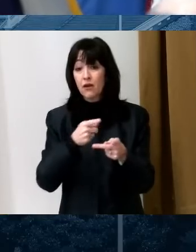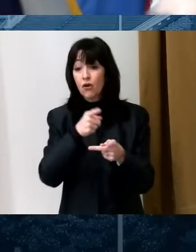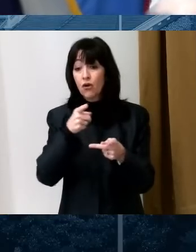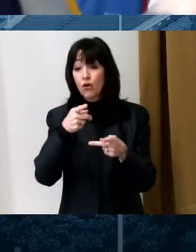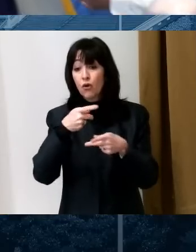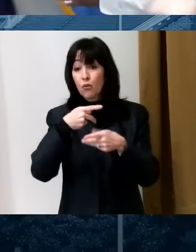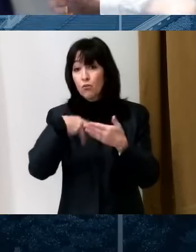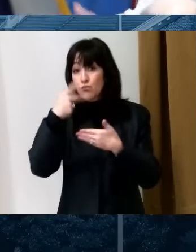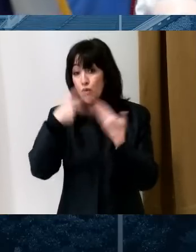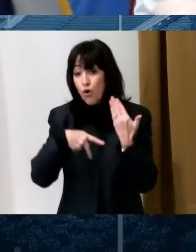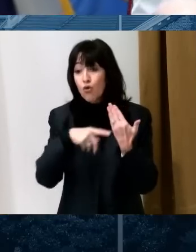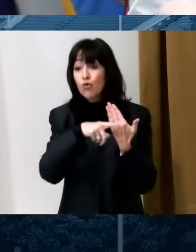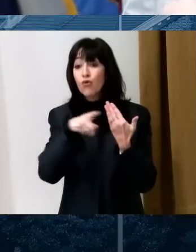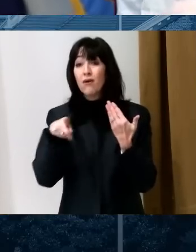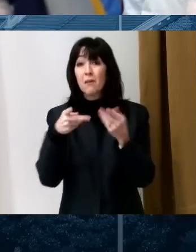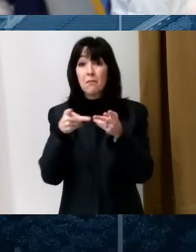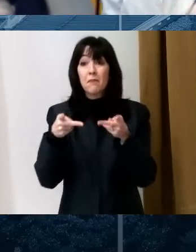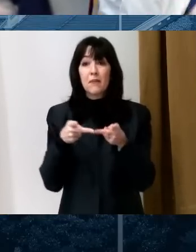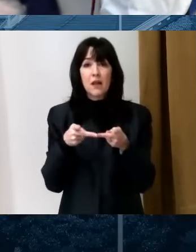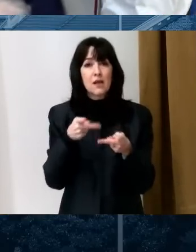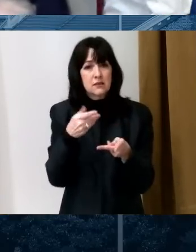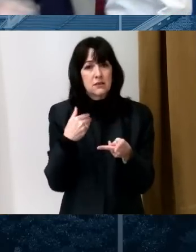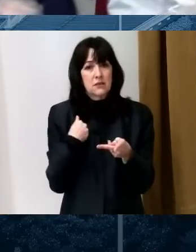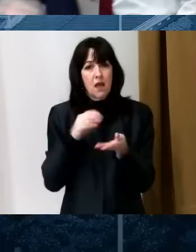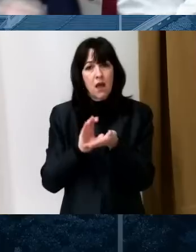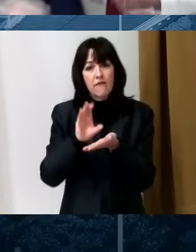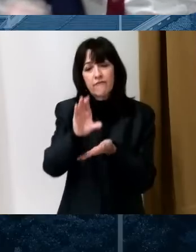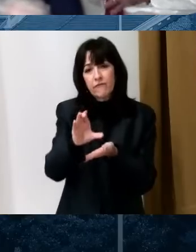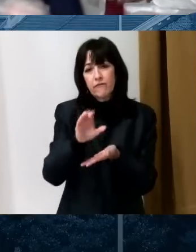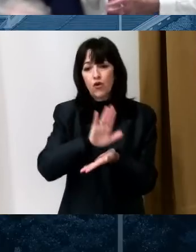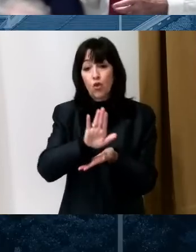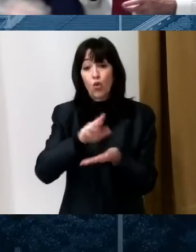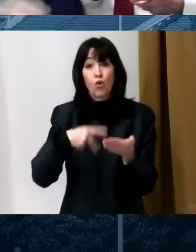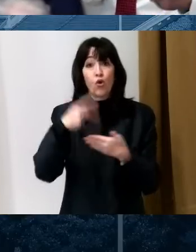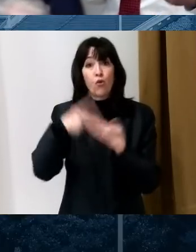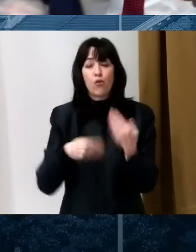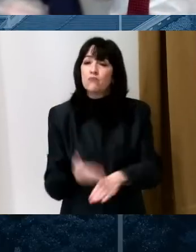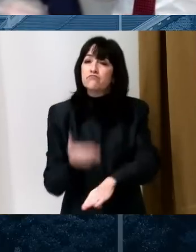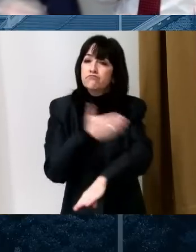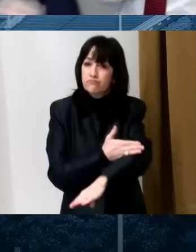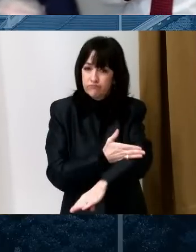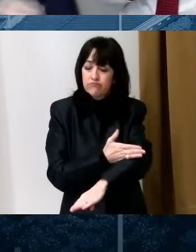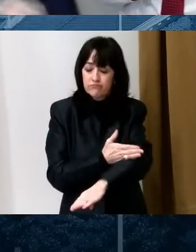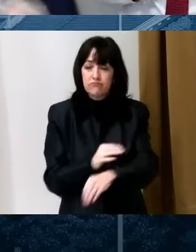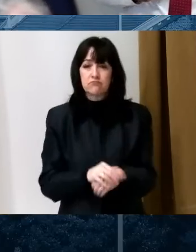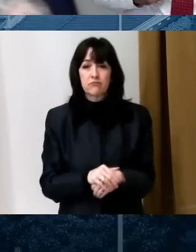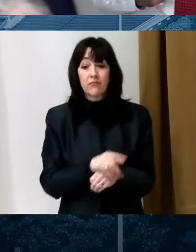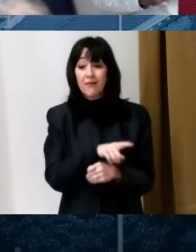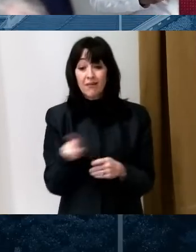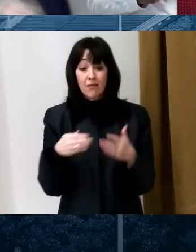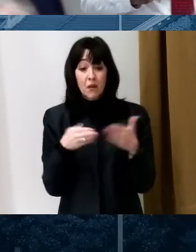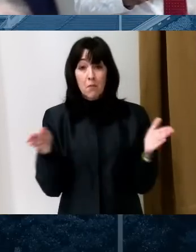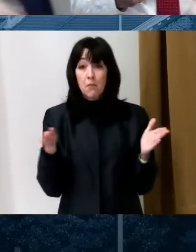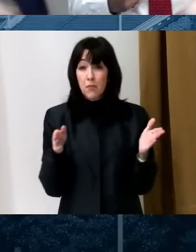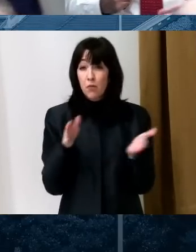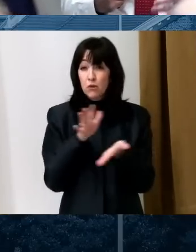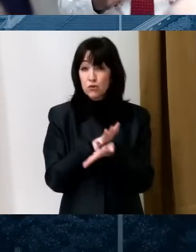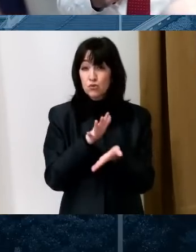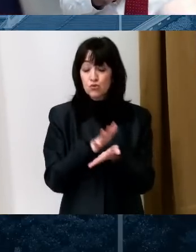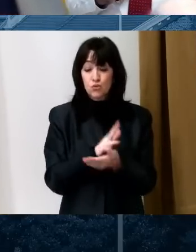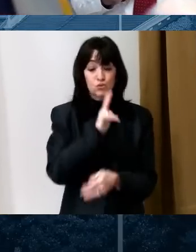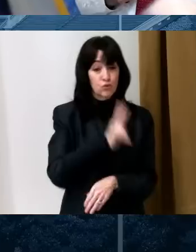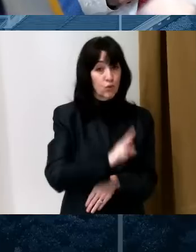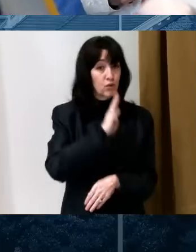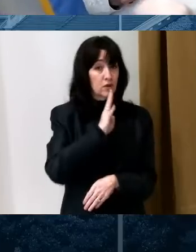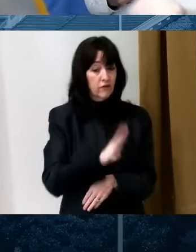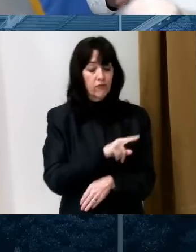care. And then we've doubled the funding for ECAP. Those are programs in our public schools for 3- and 4-year-olds, children